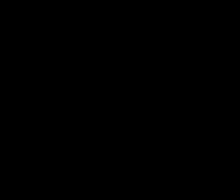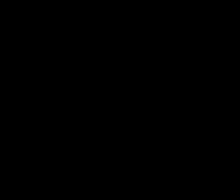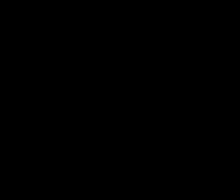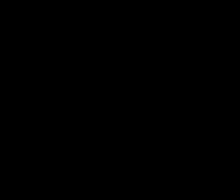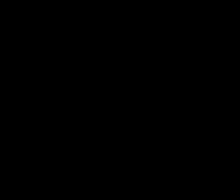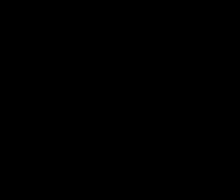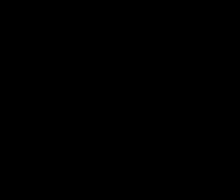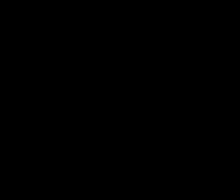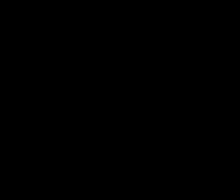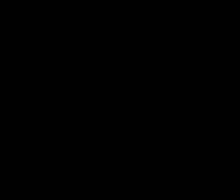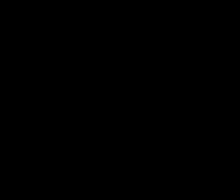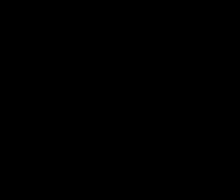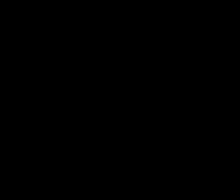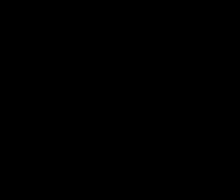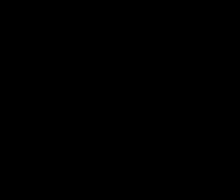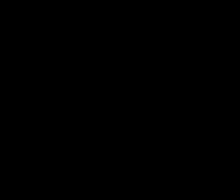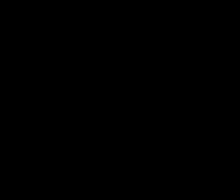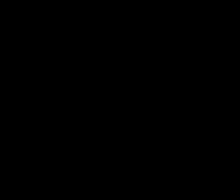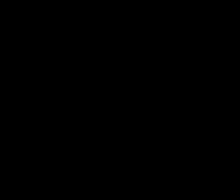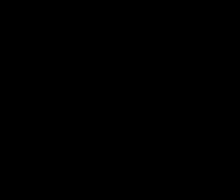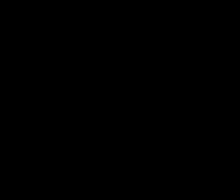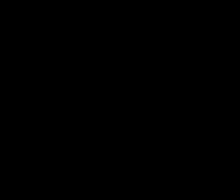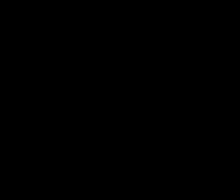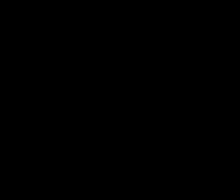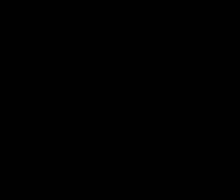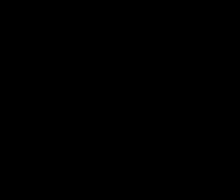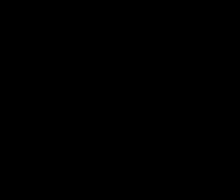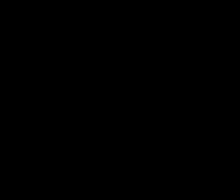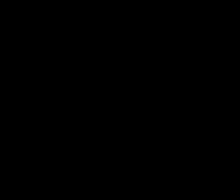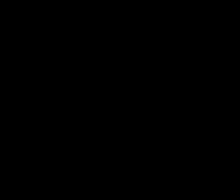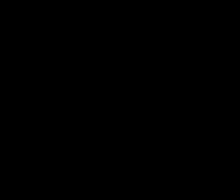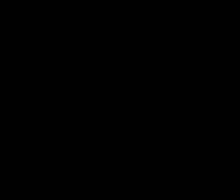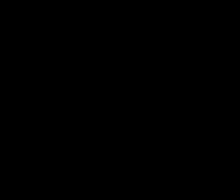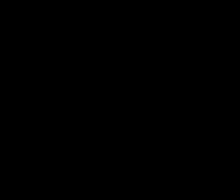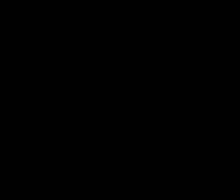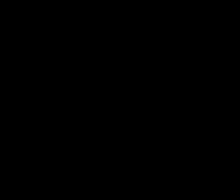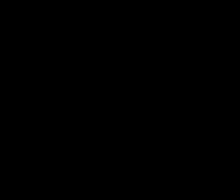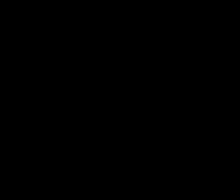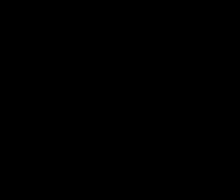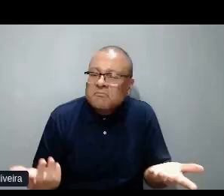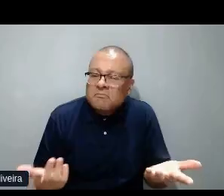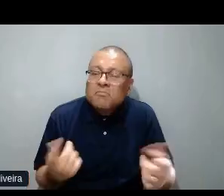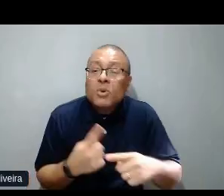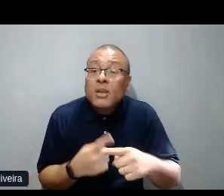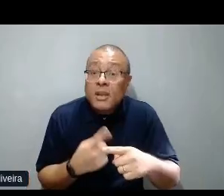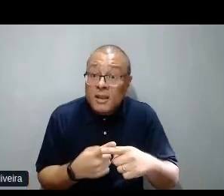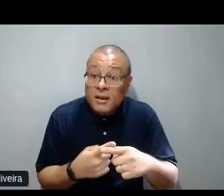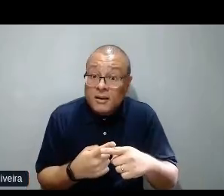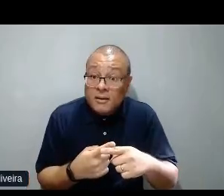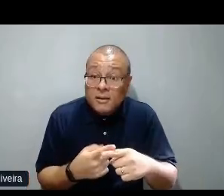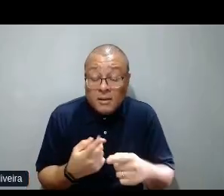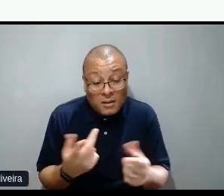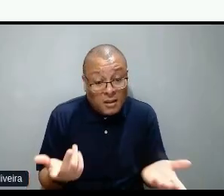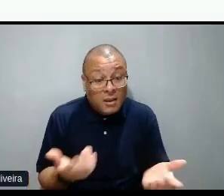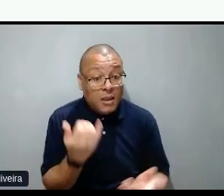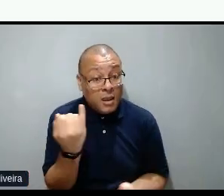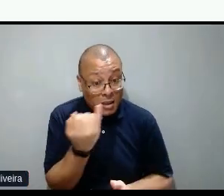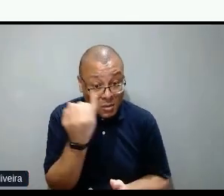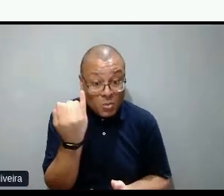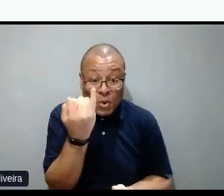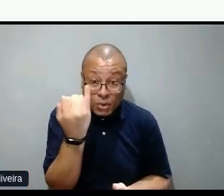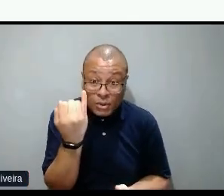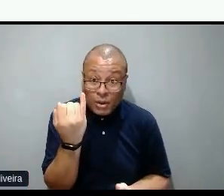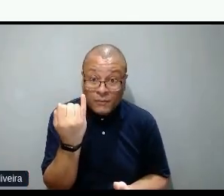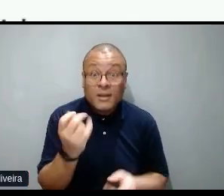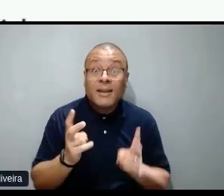So why do we want diversity? So basically, we want diversity because it pays off. It also